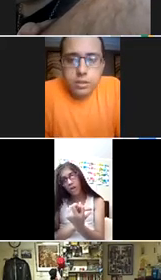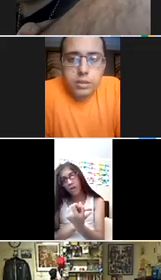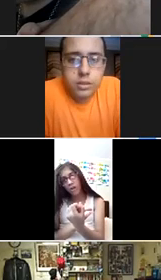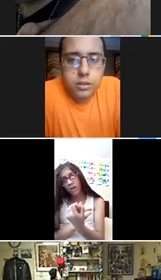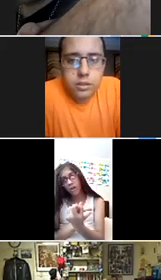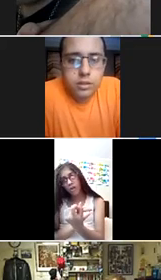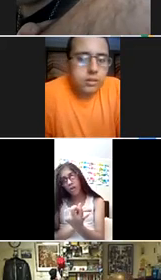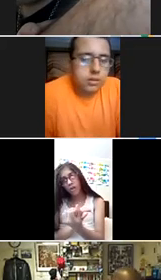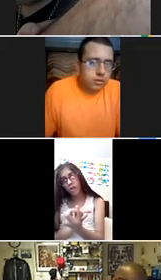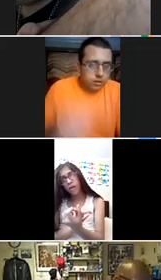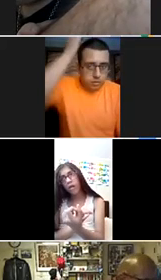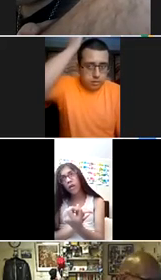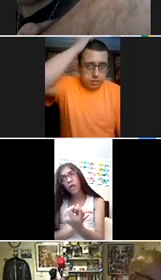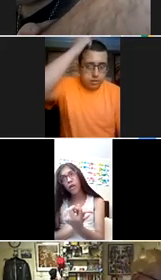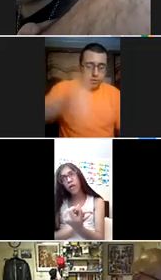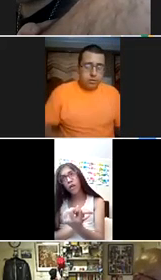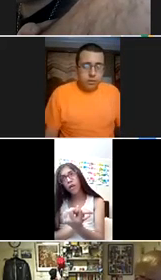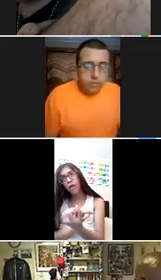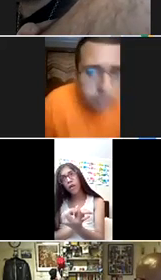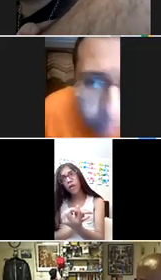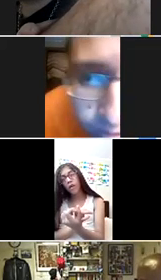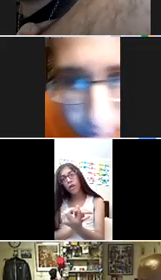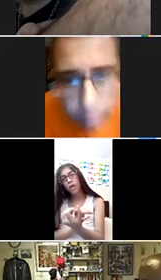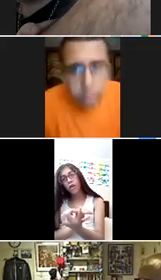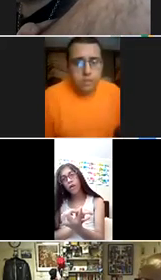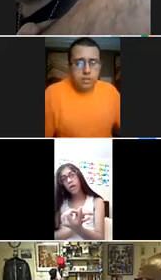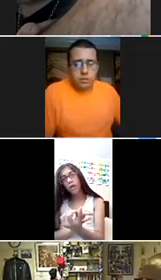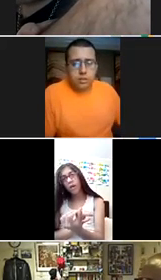Let me see here. I know it's in Matthew.